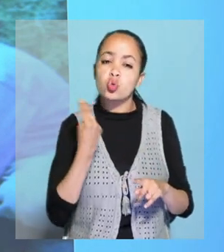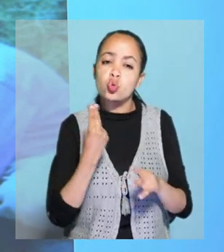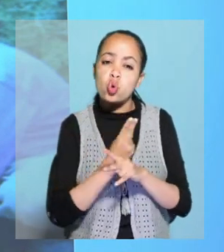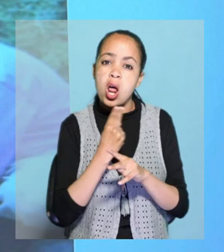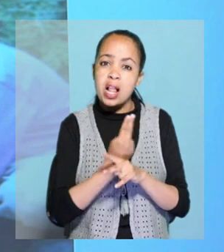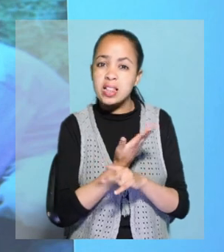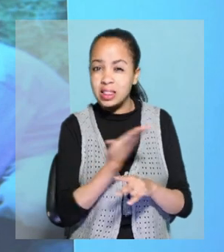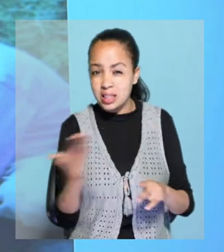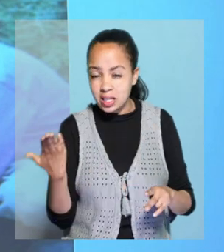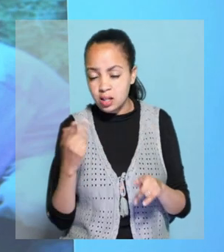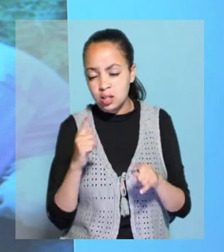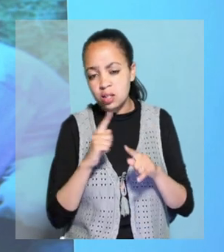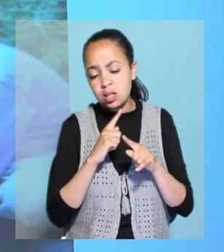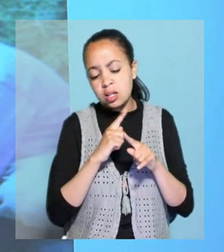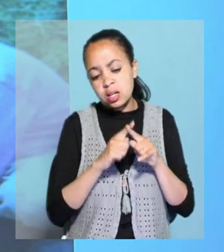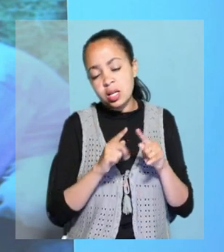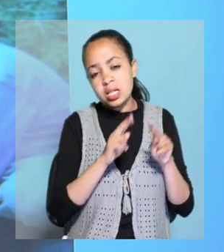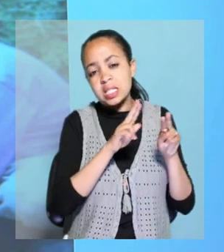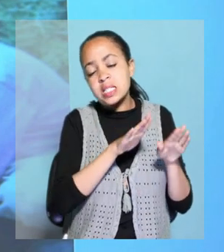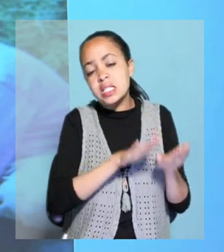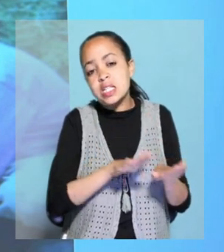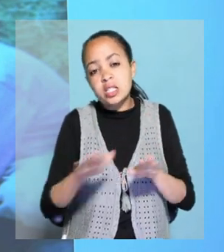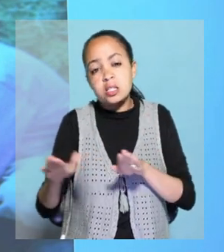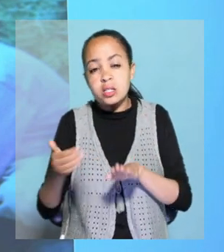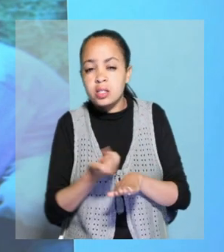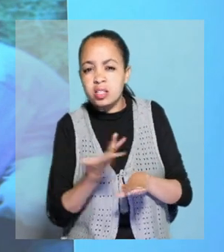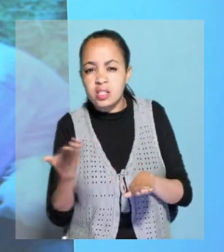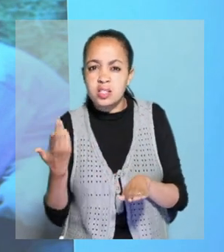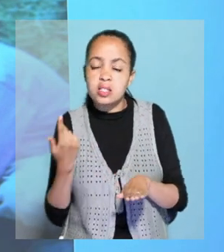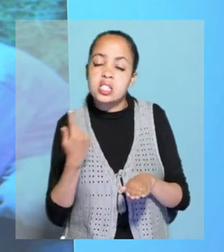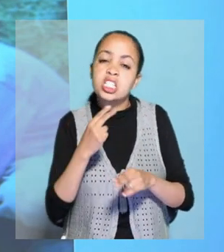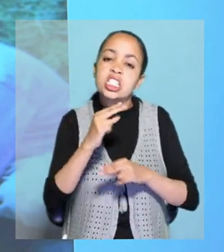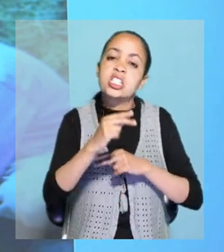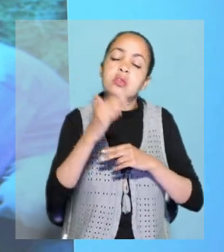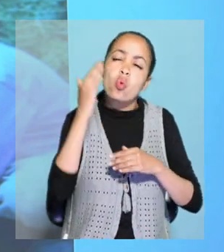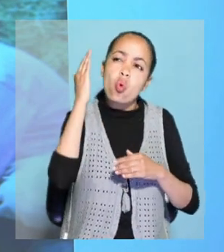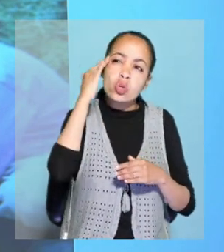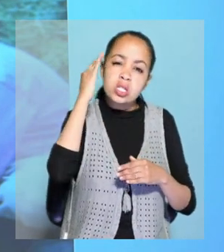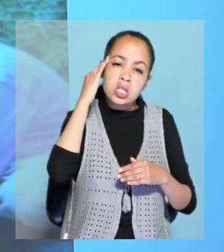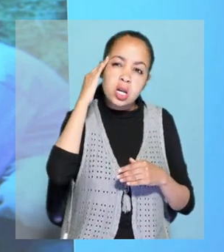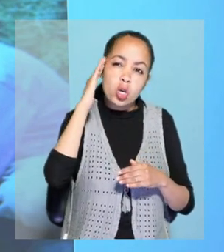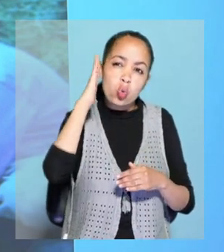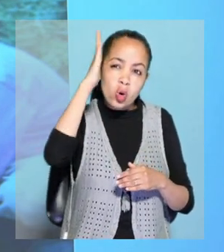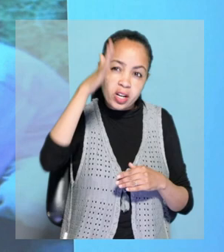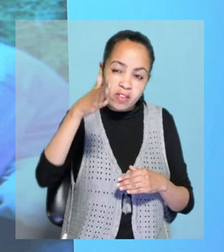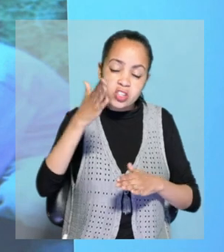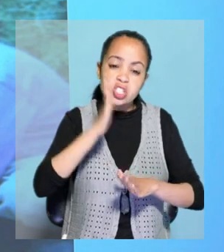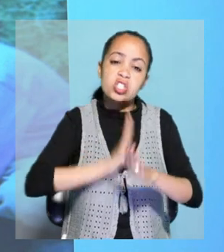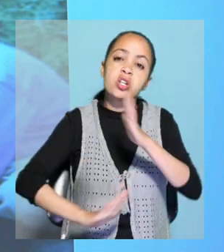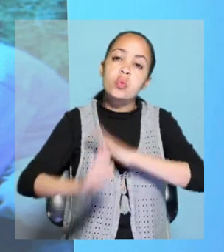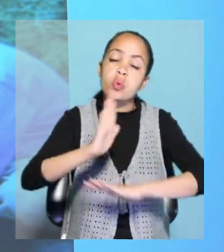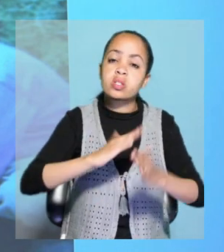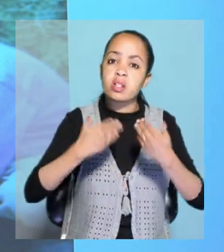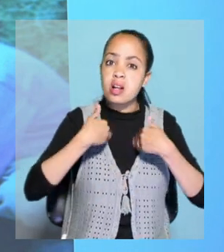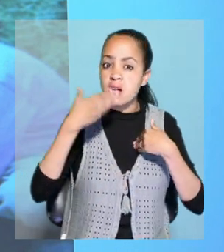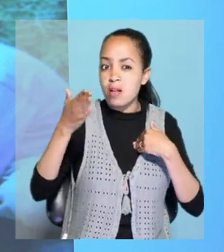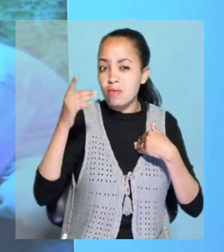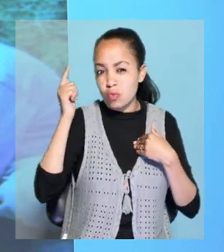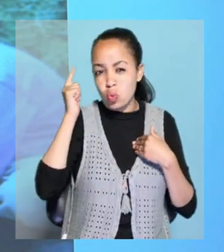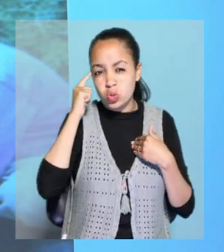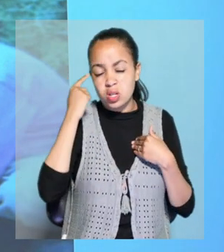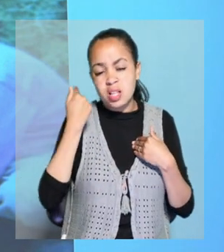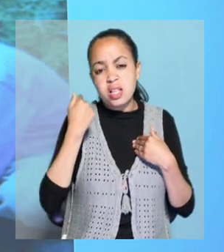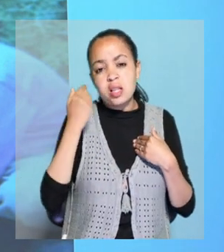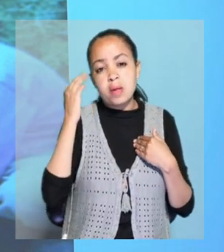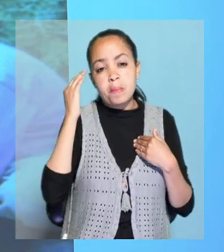in sustainable manner, considering there is a generation in front of us. The main thing how